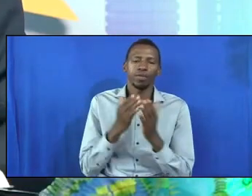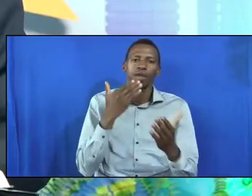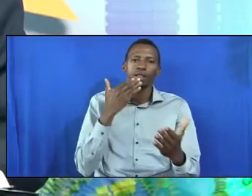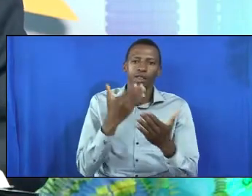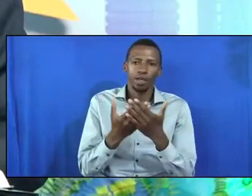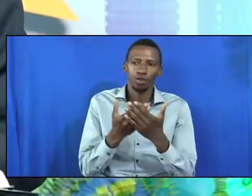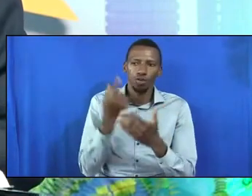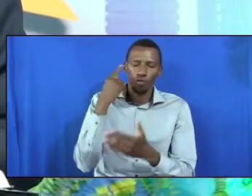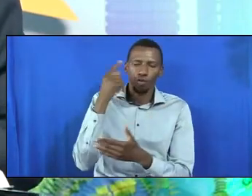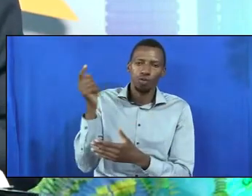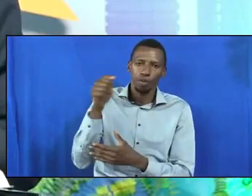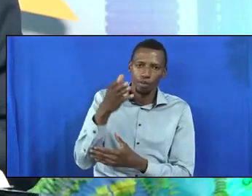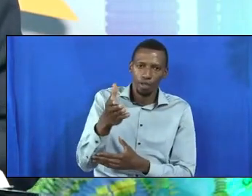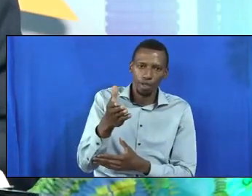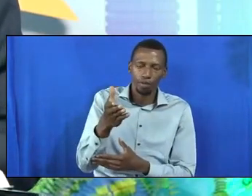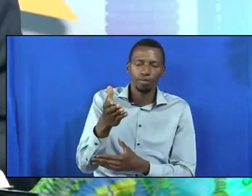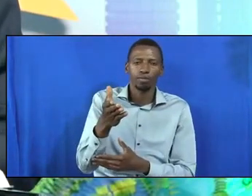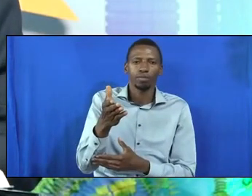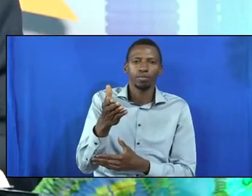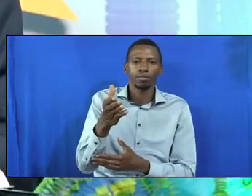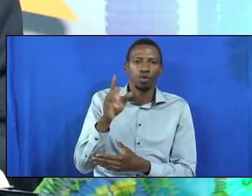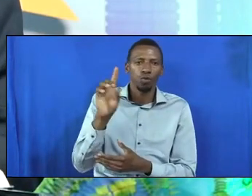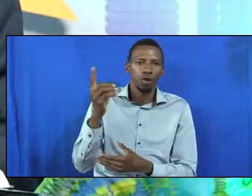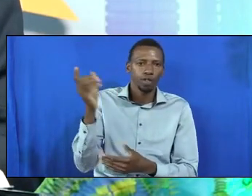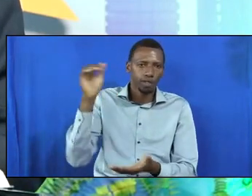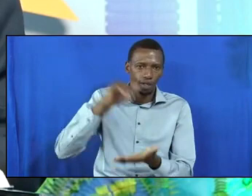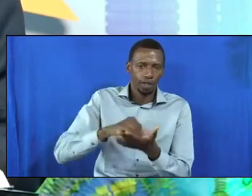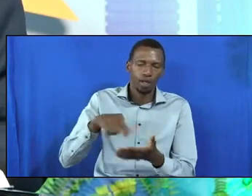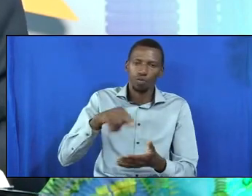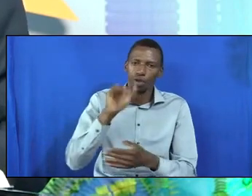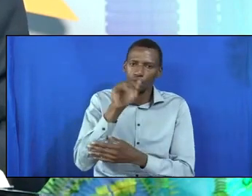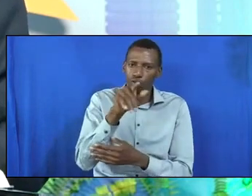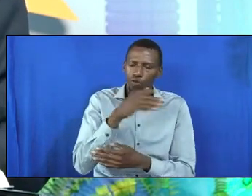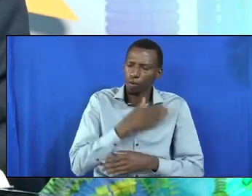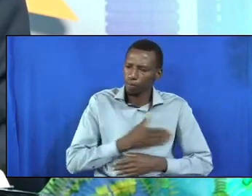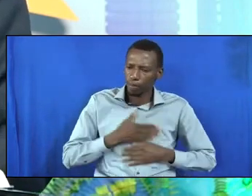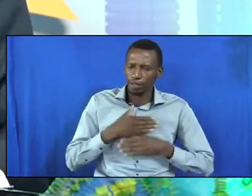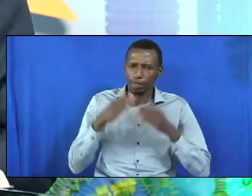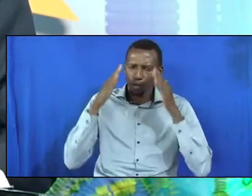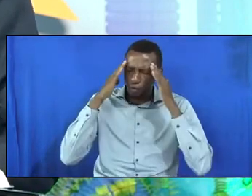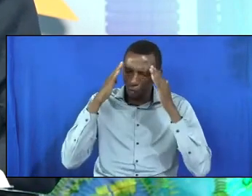tuning in, and one more time, we are asking that you be very keen.